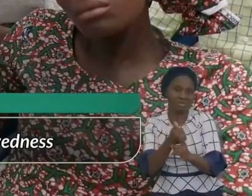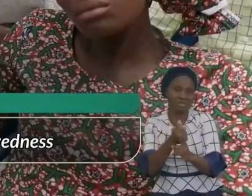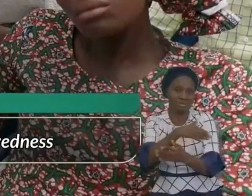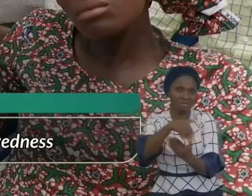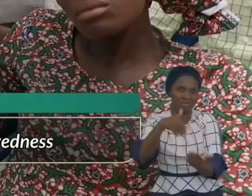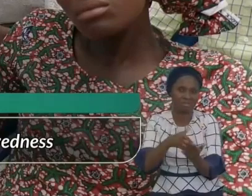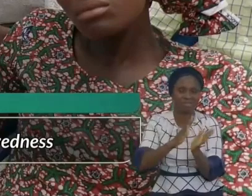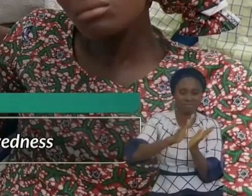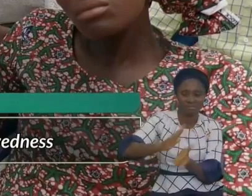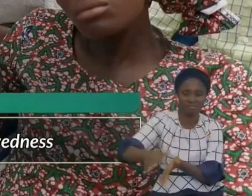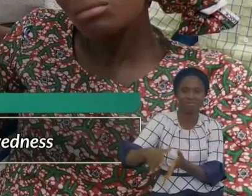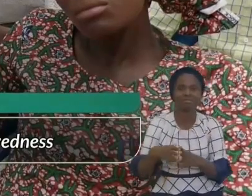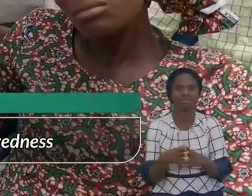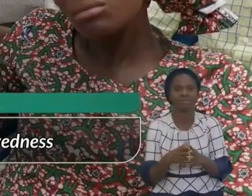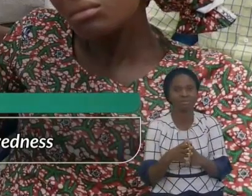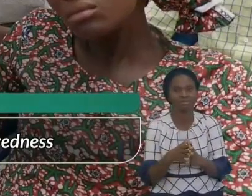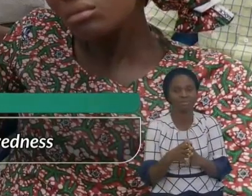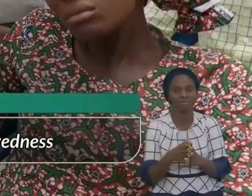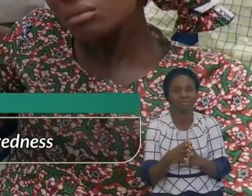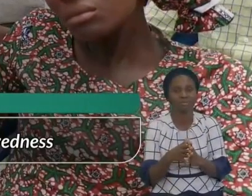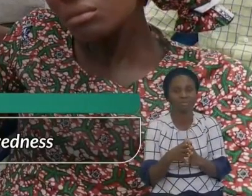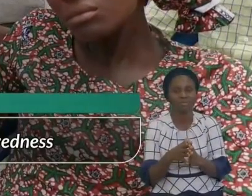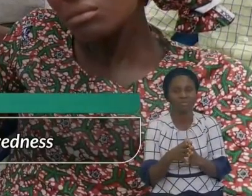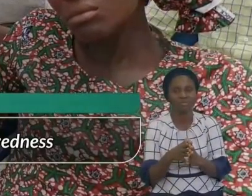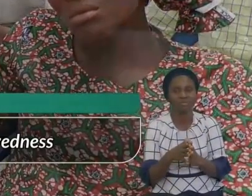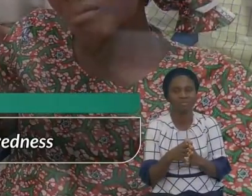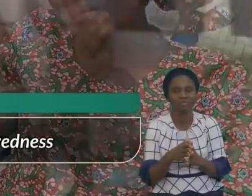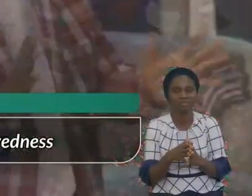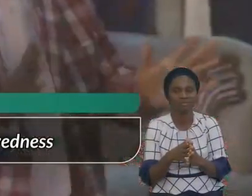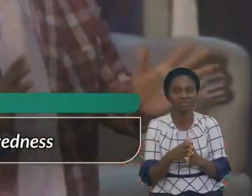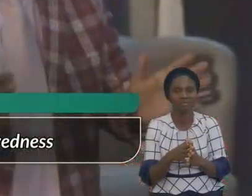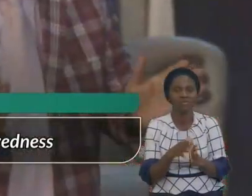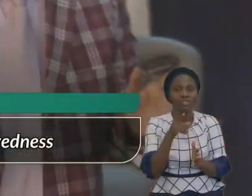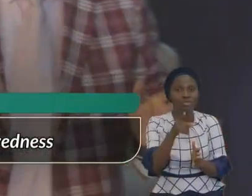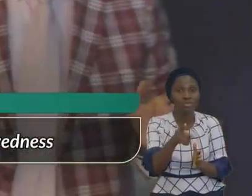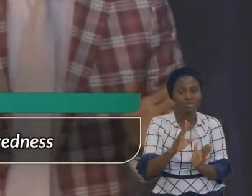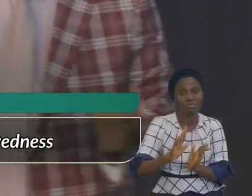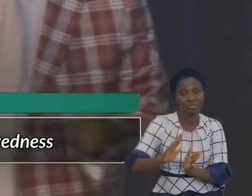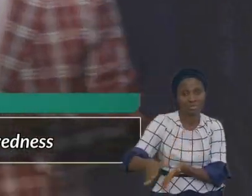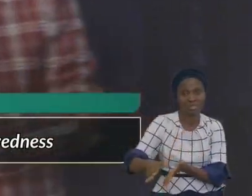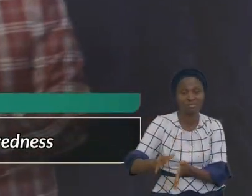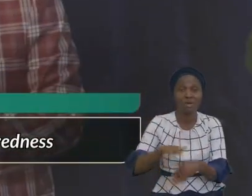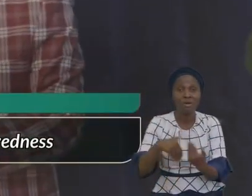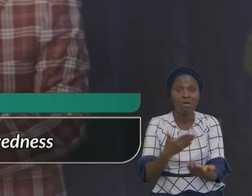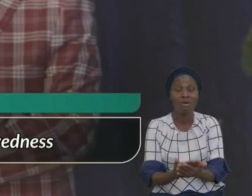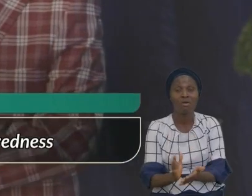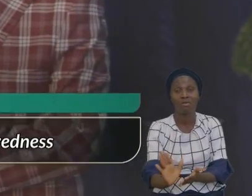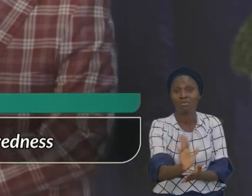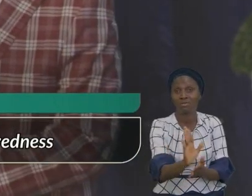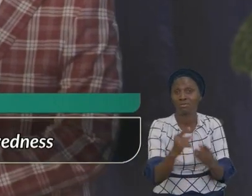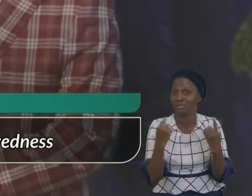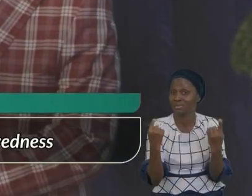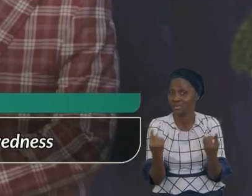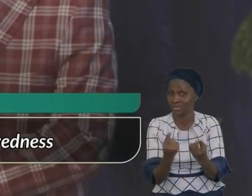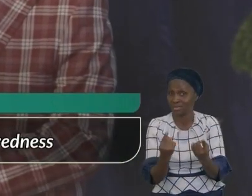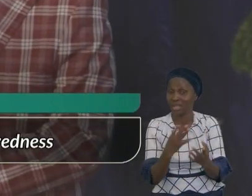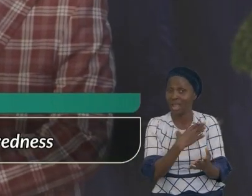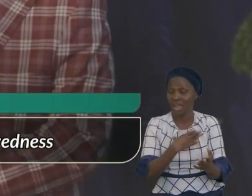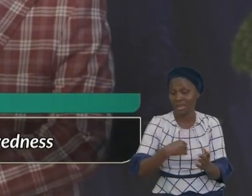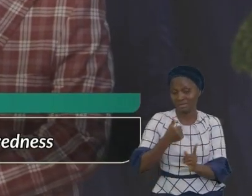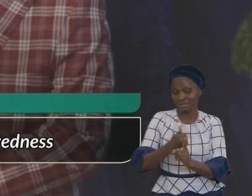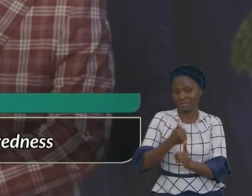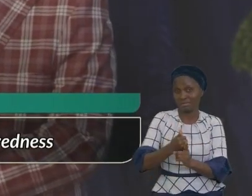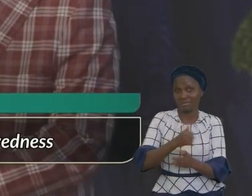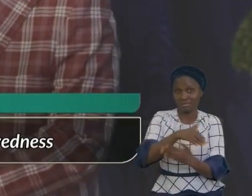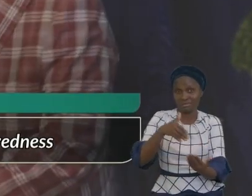You leave all your sins and self-centeredness behind.